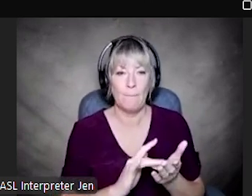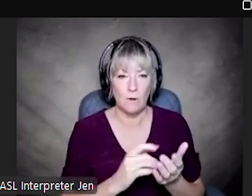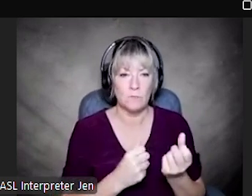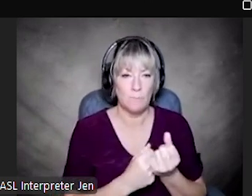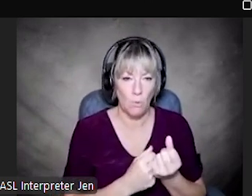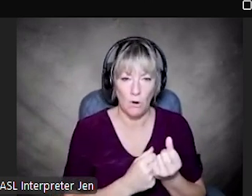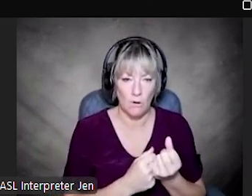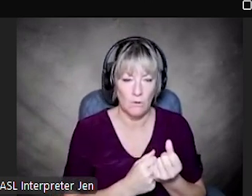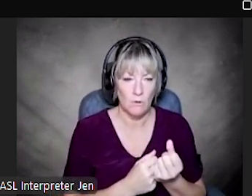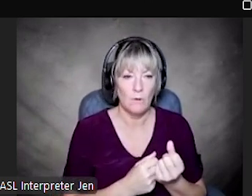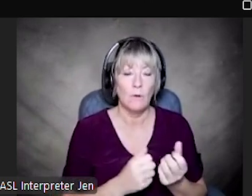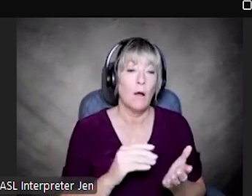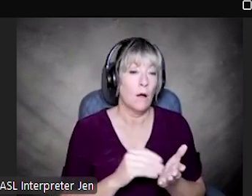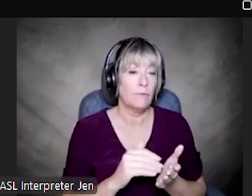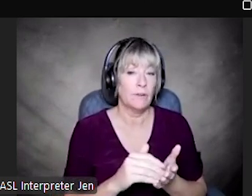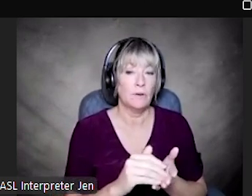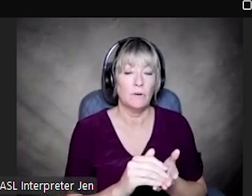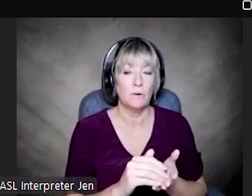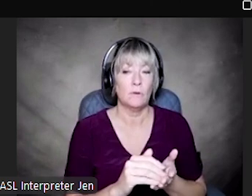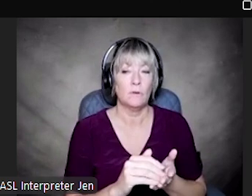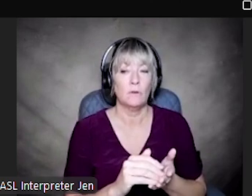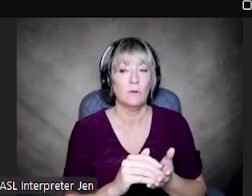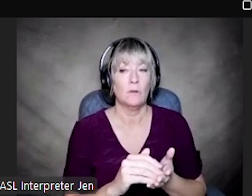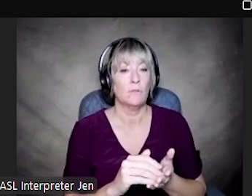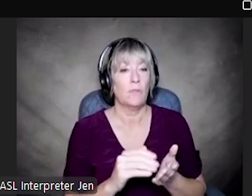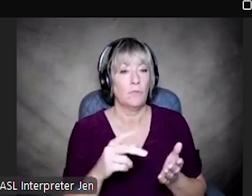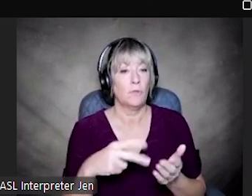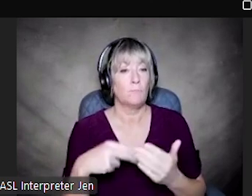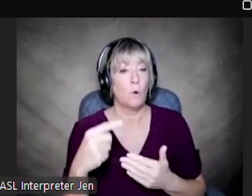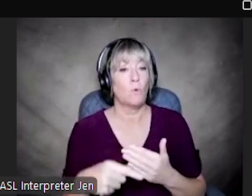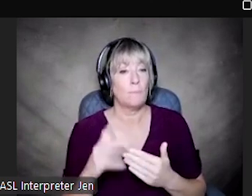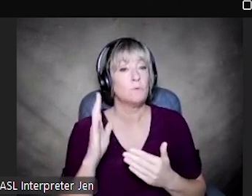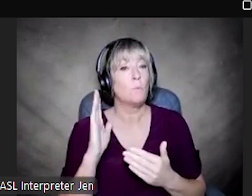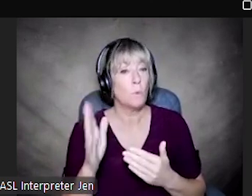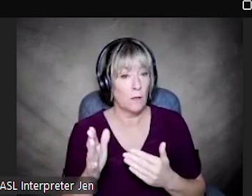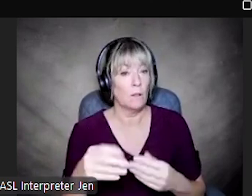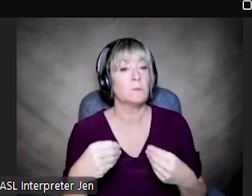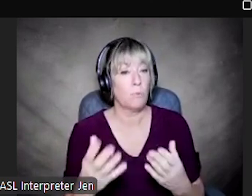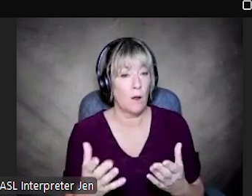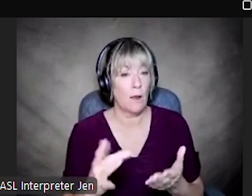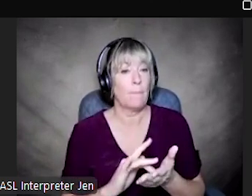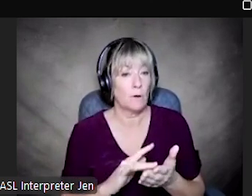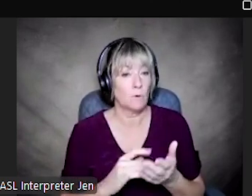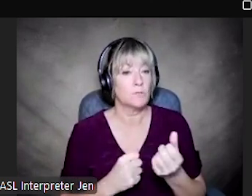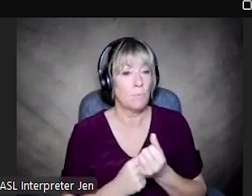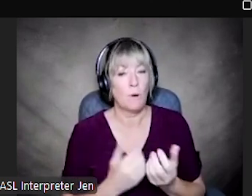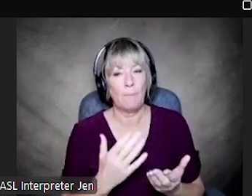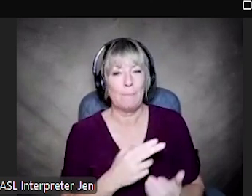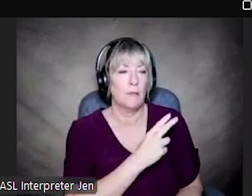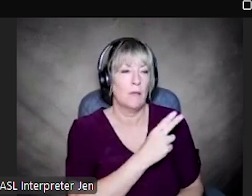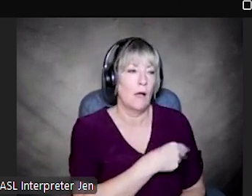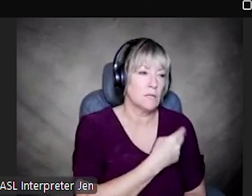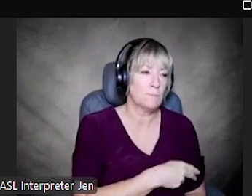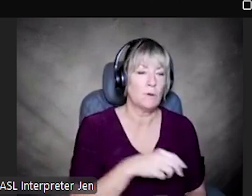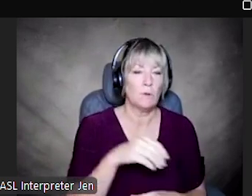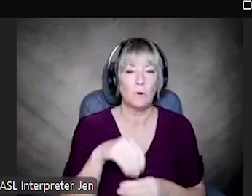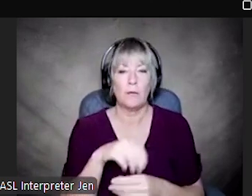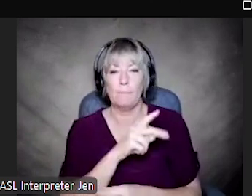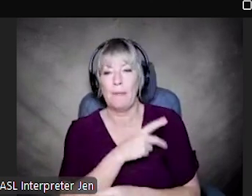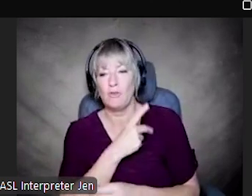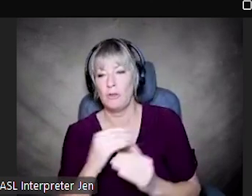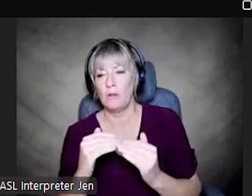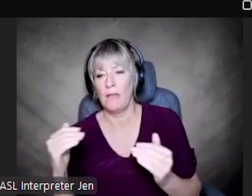support. And oftentimes, we find that these programs will provide that support that maybe hospitals or the inpatient level of